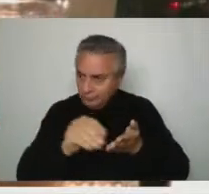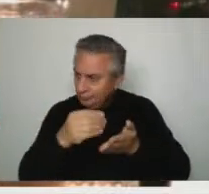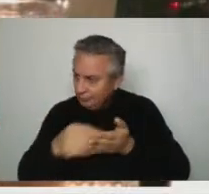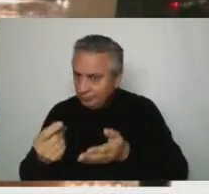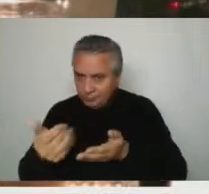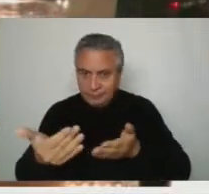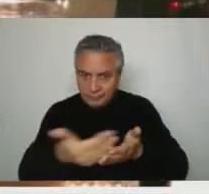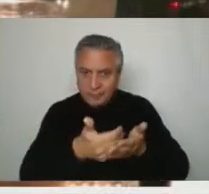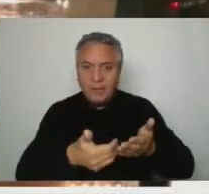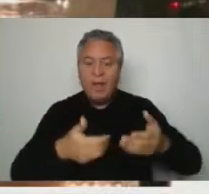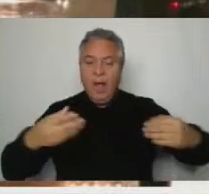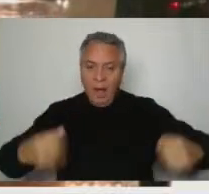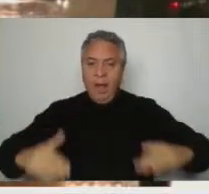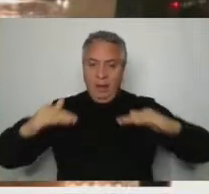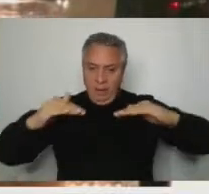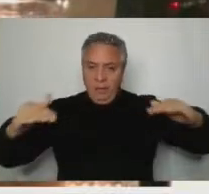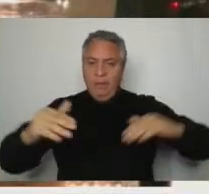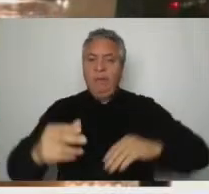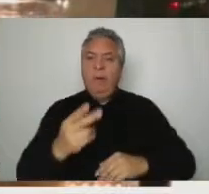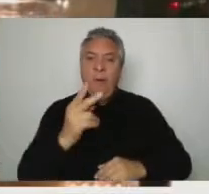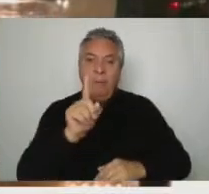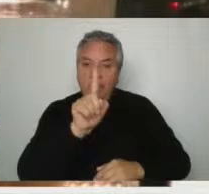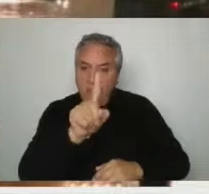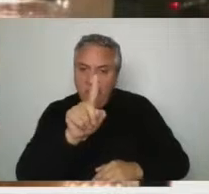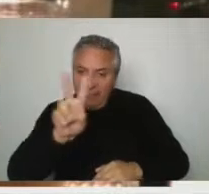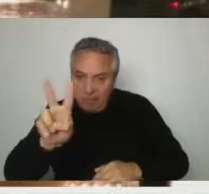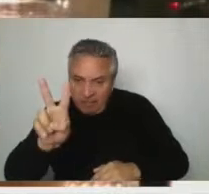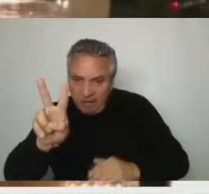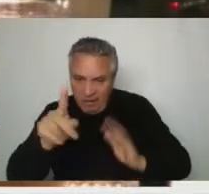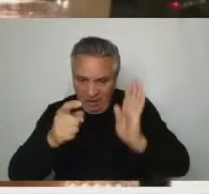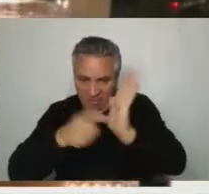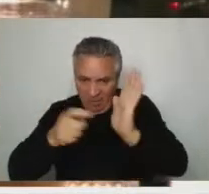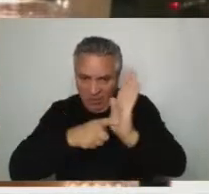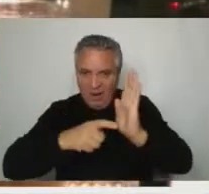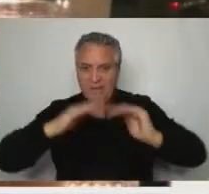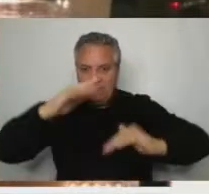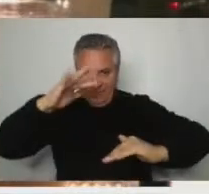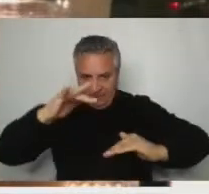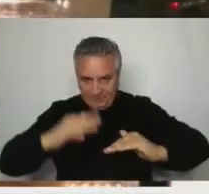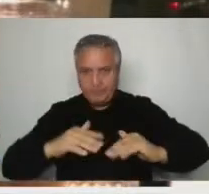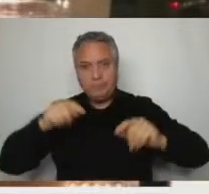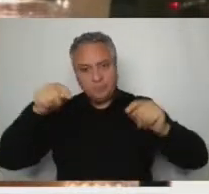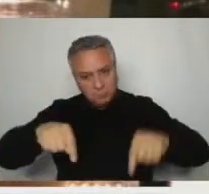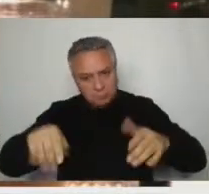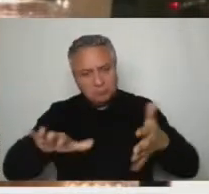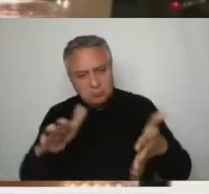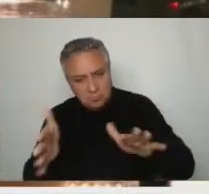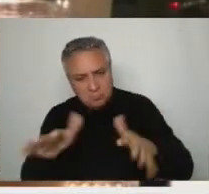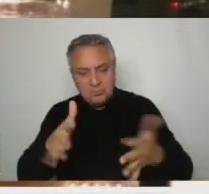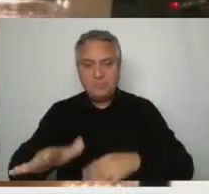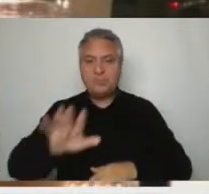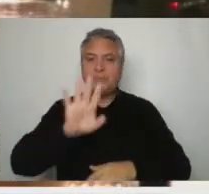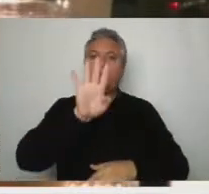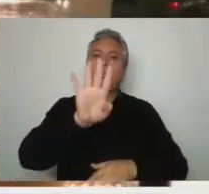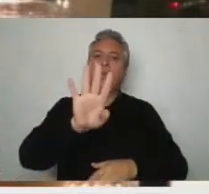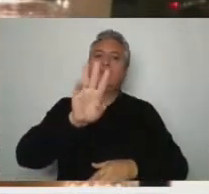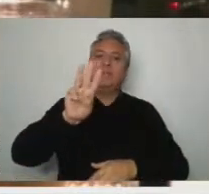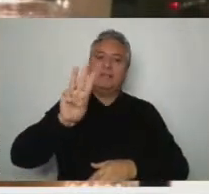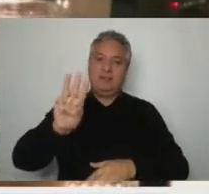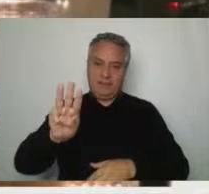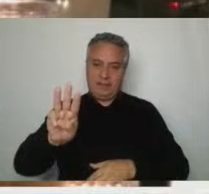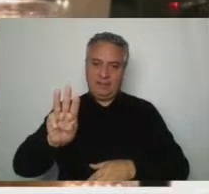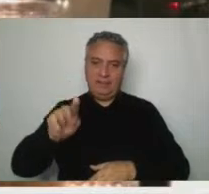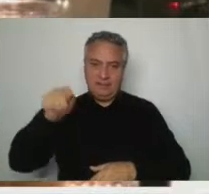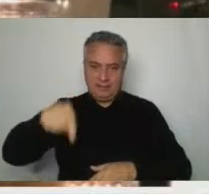we still have had a setback of 12 points in the last 15 years, at about 43